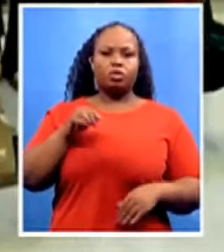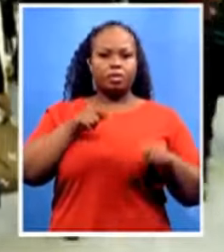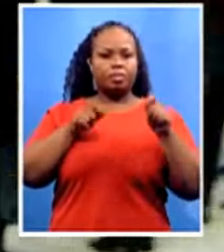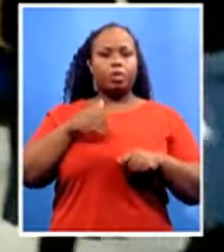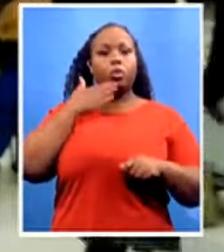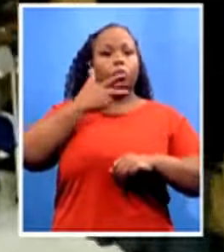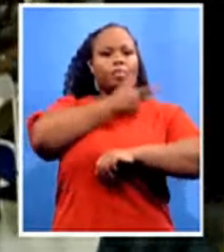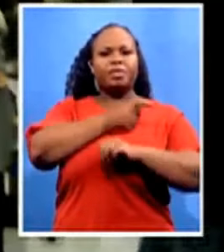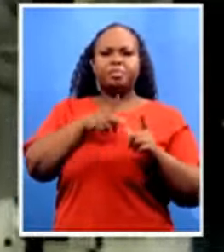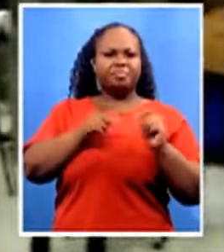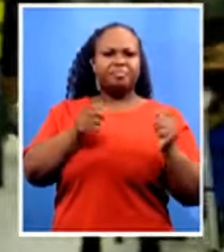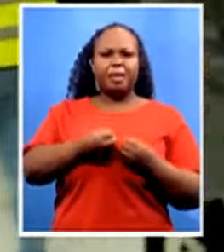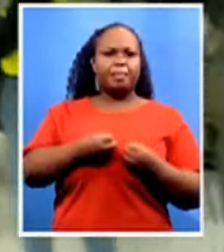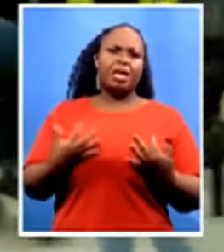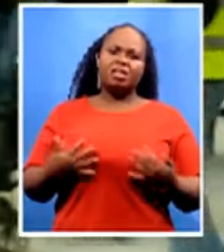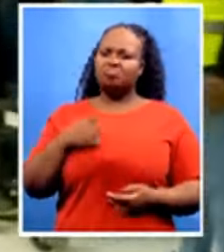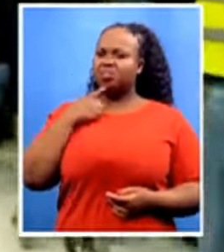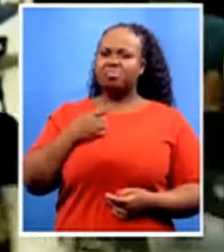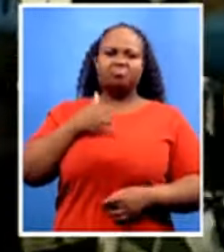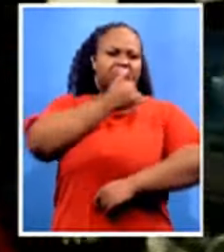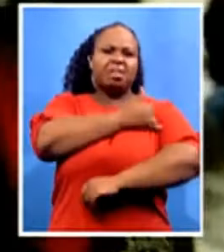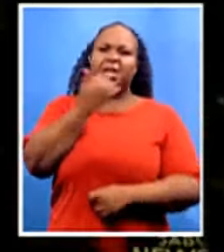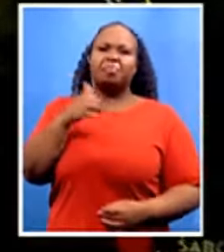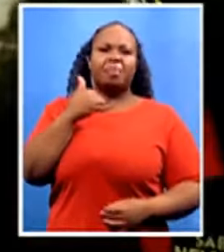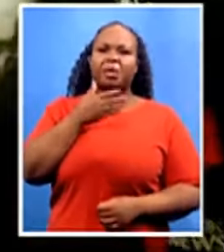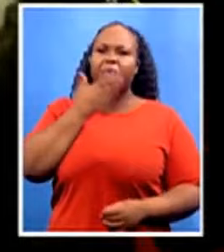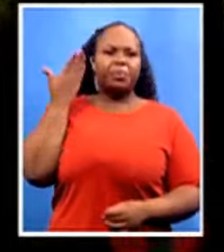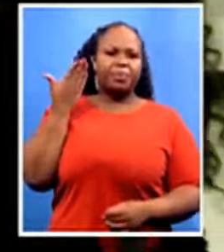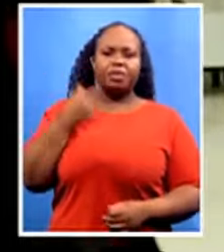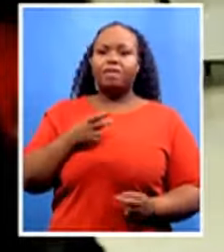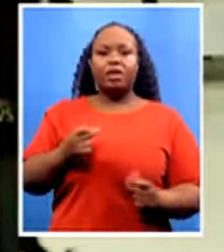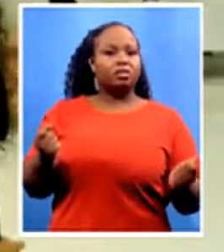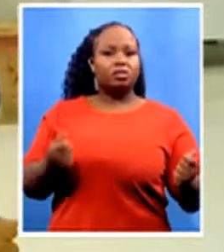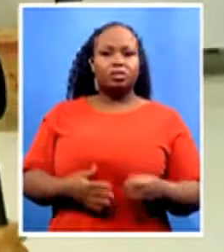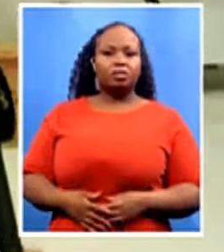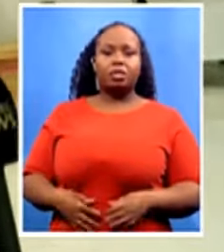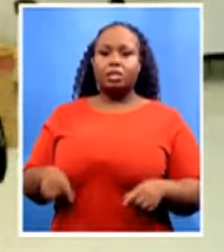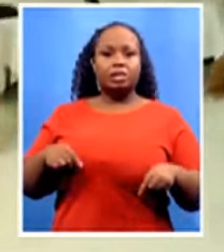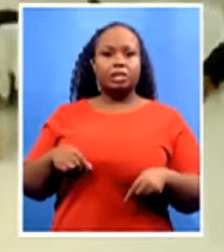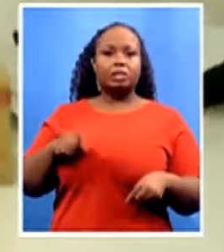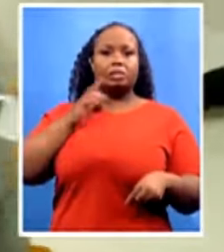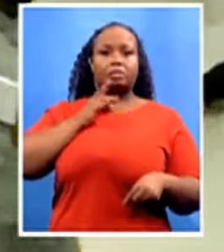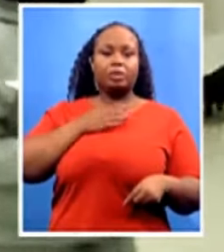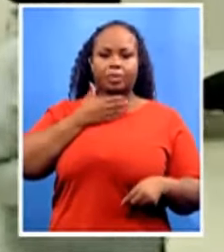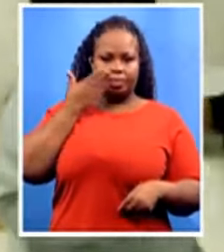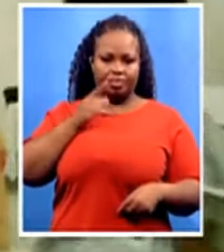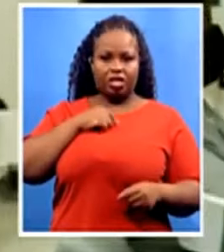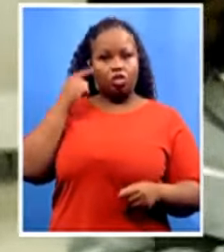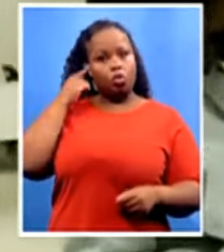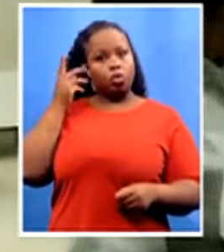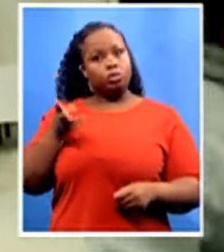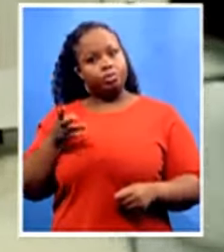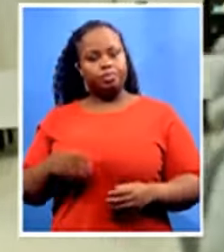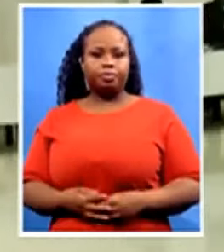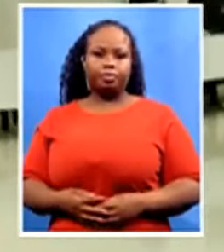painless, it's quick, and it's not as scary as they thought it would be. I'm going to try and see if I can't speak to